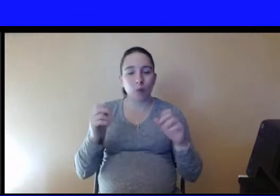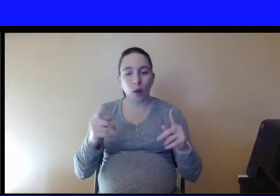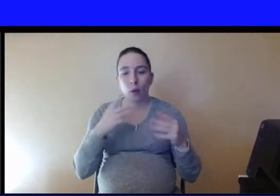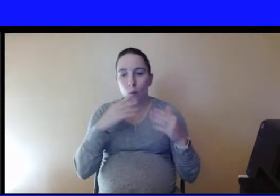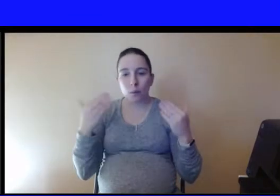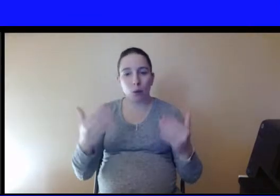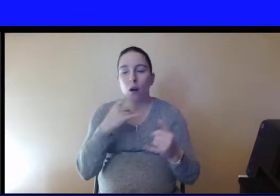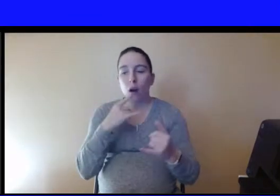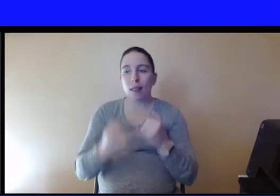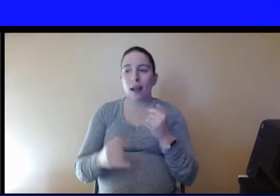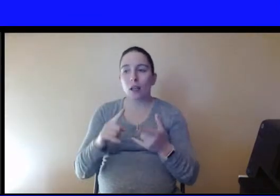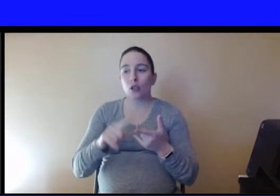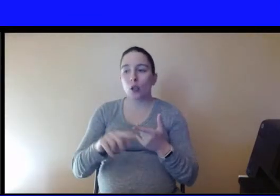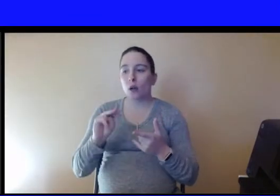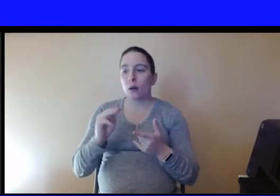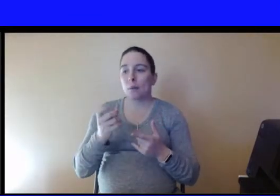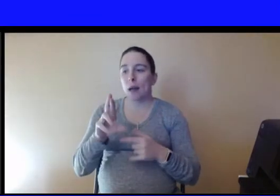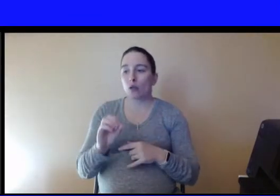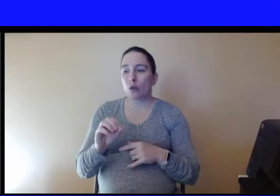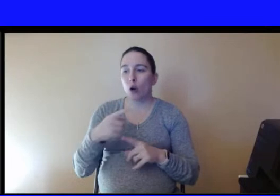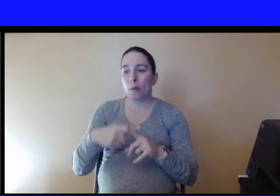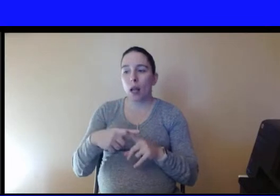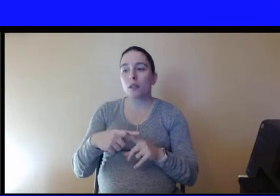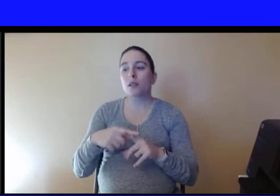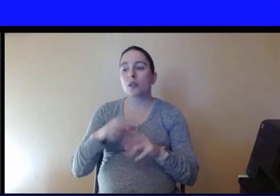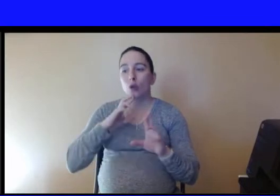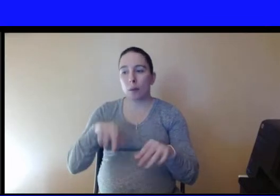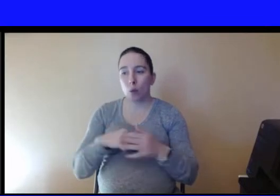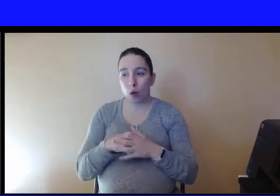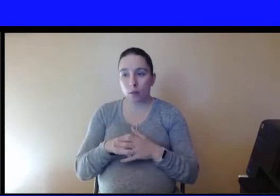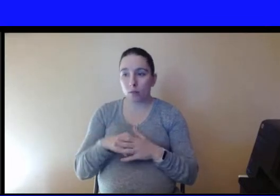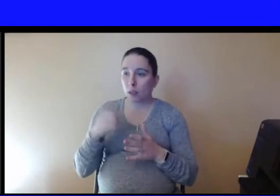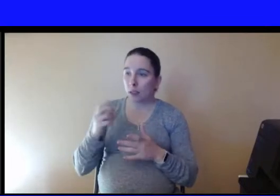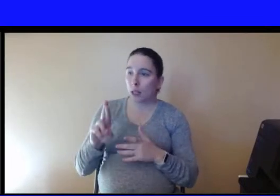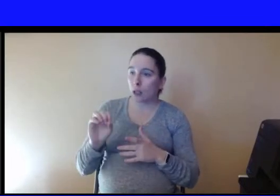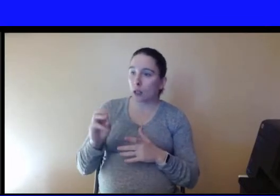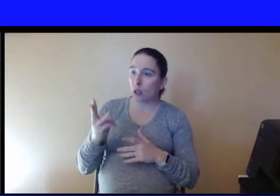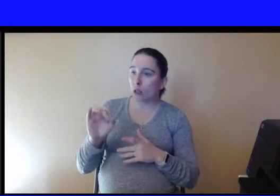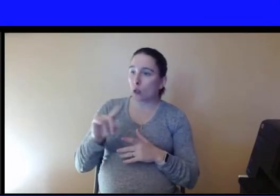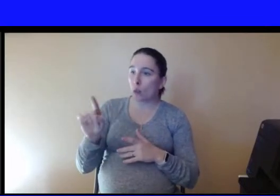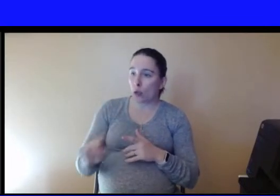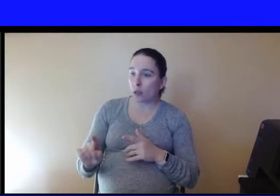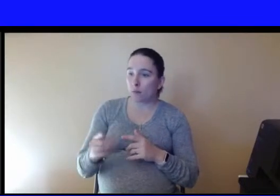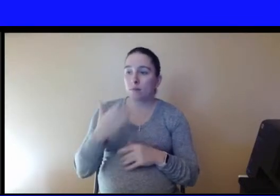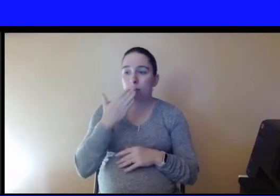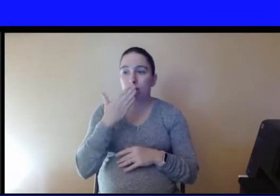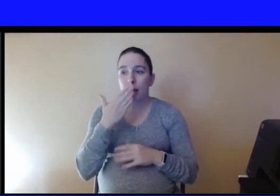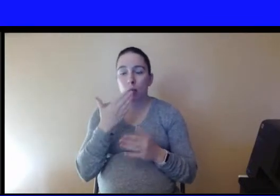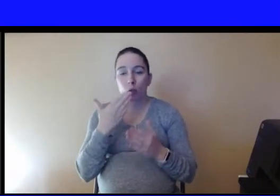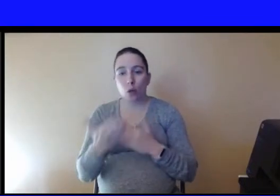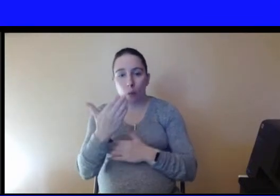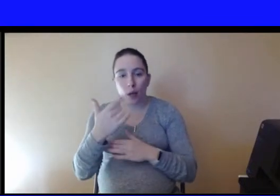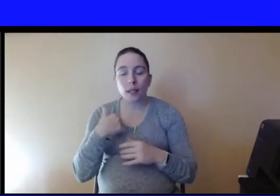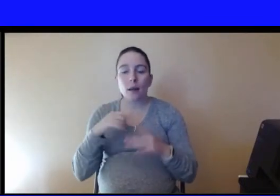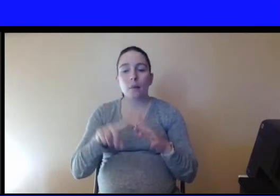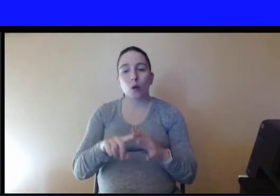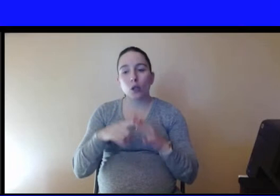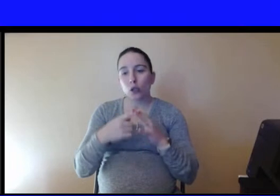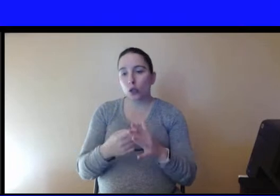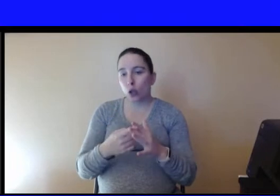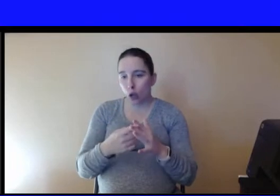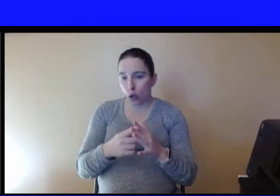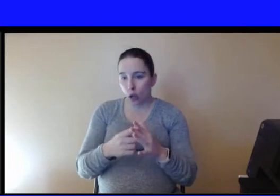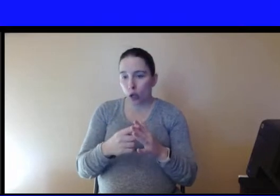now in place at least through January of 2022. That means that all of our members who